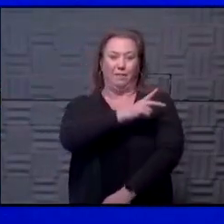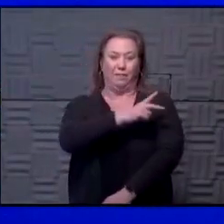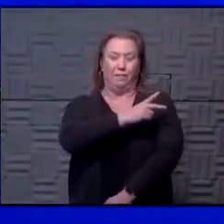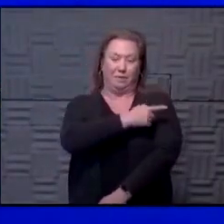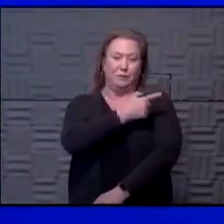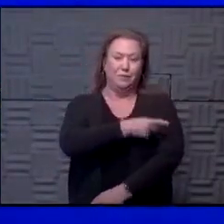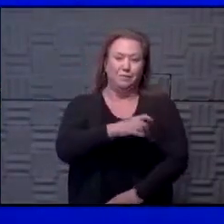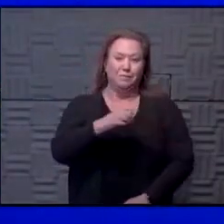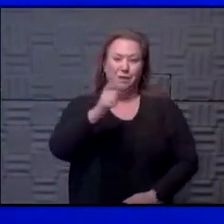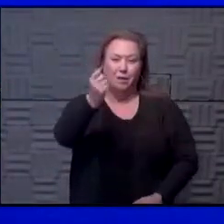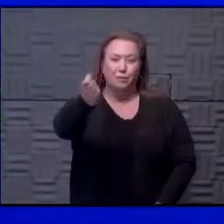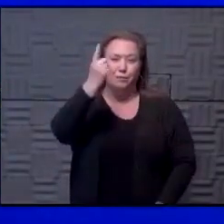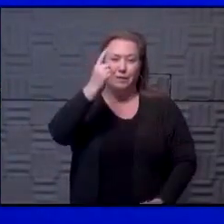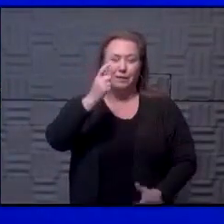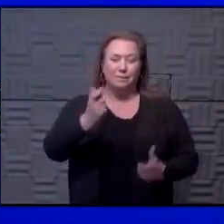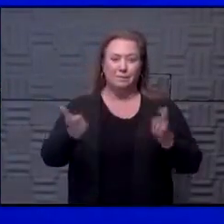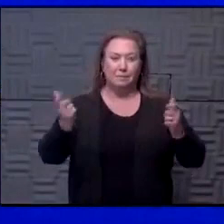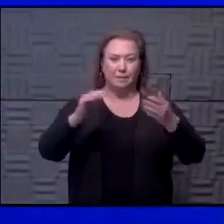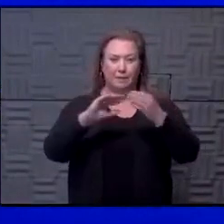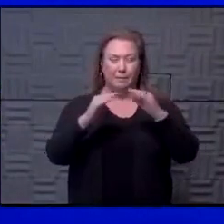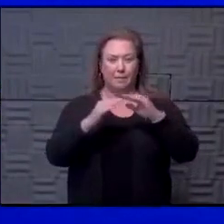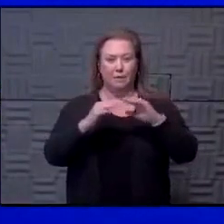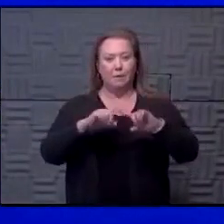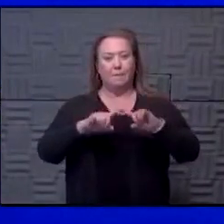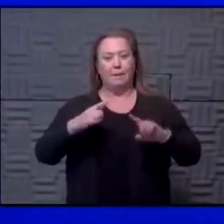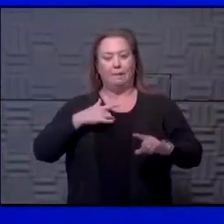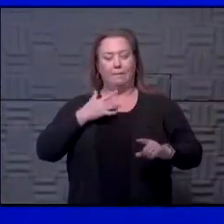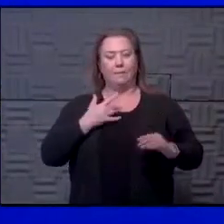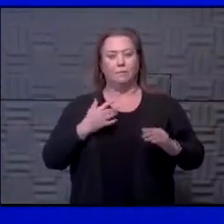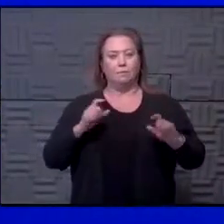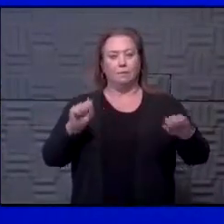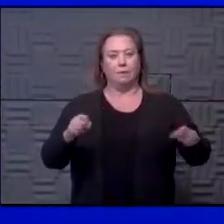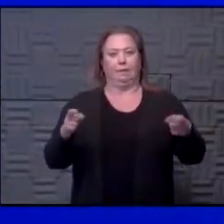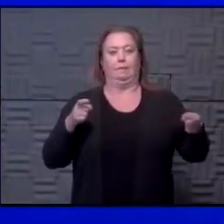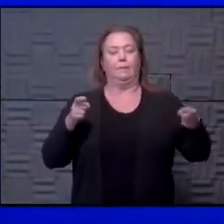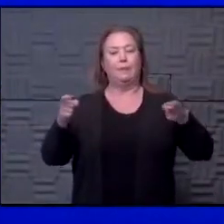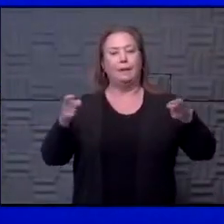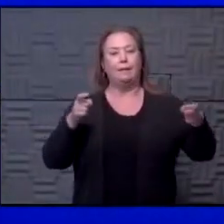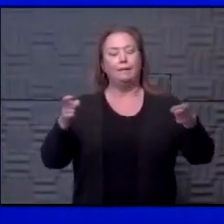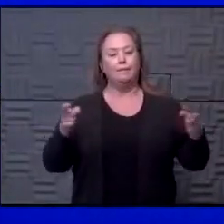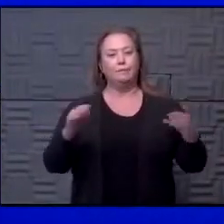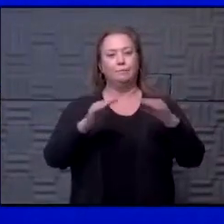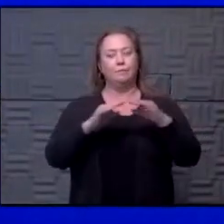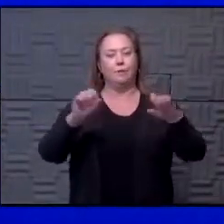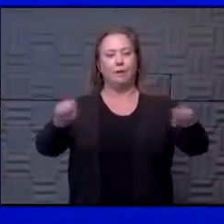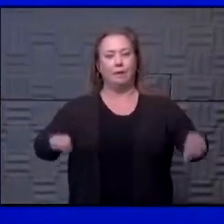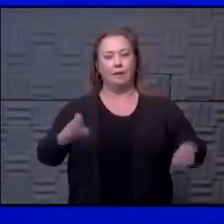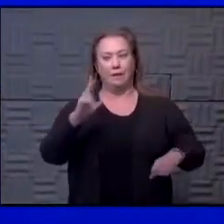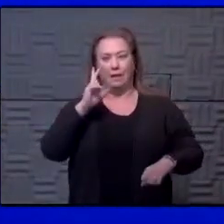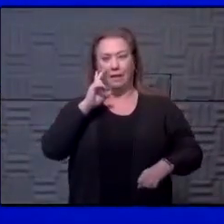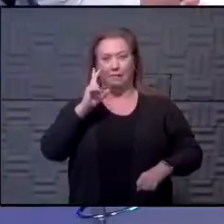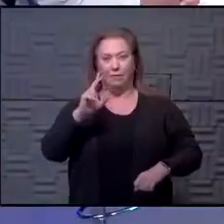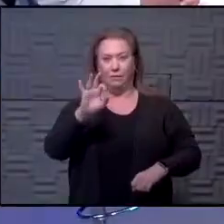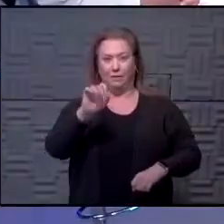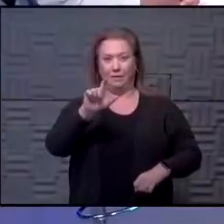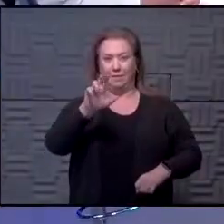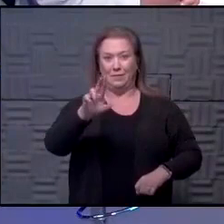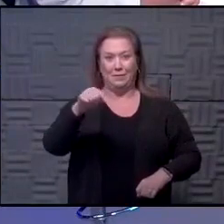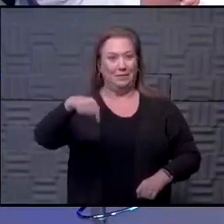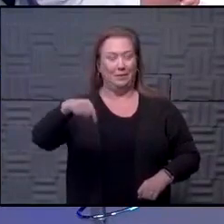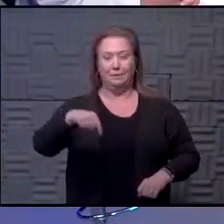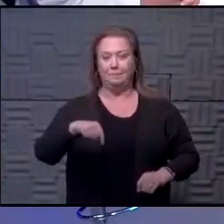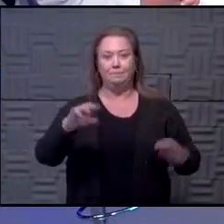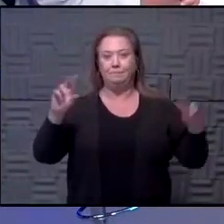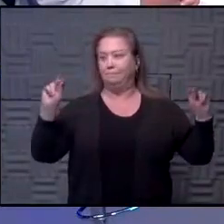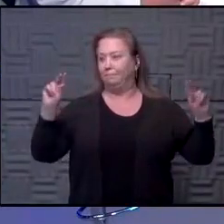really big number, but it feels much more manageable. Mm-hmm. And I think partly because, have you seen any influenza in the house?